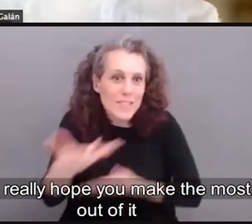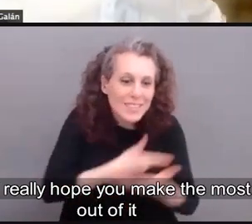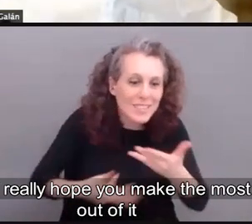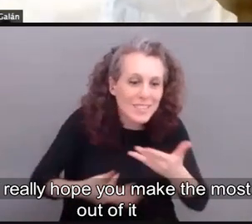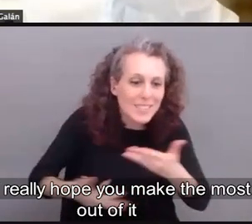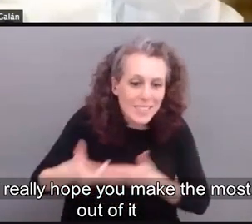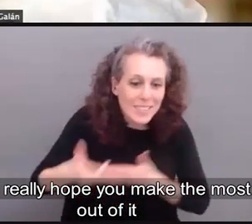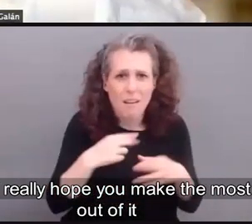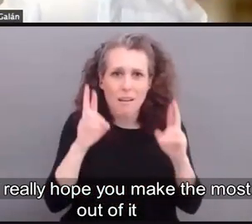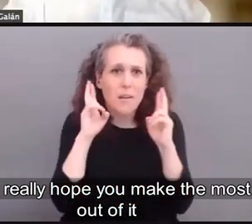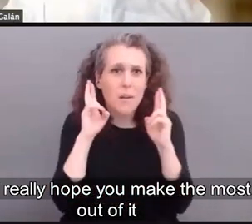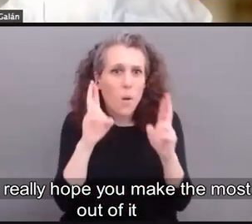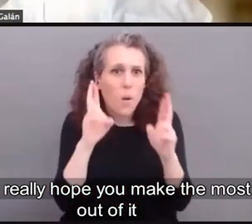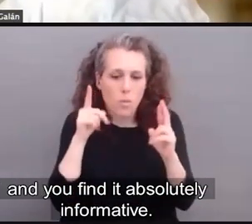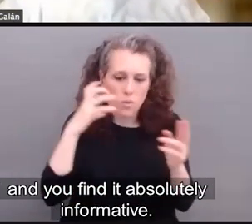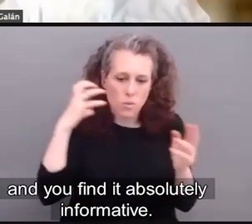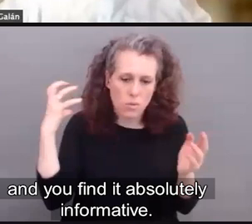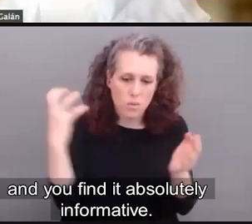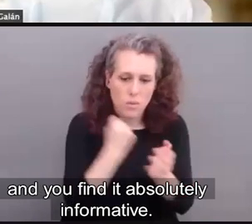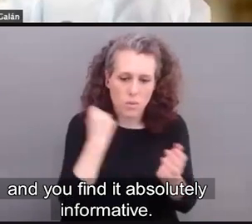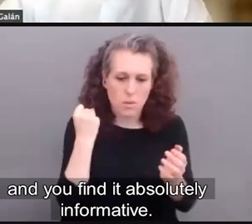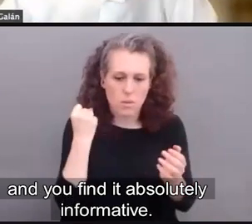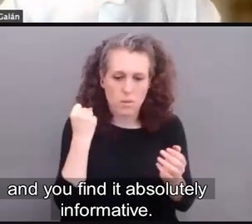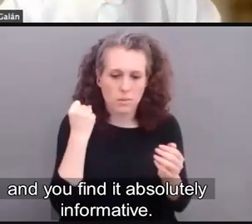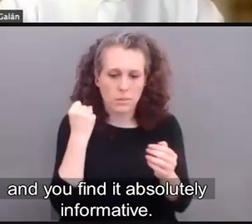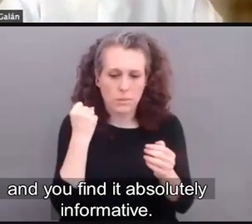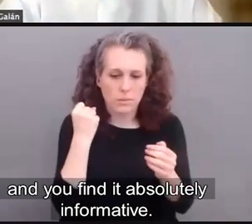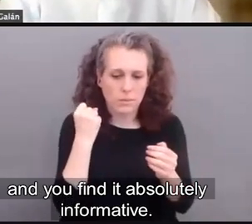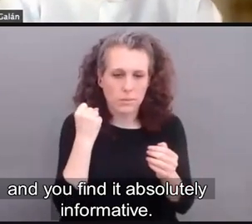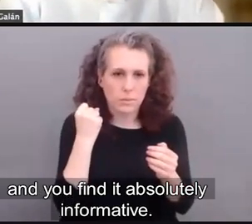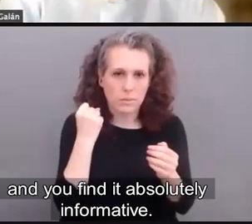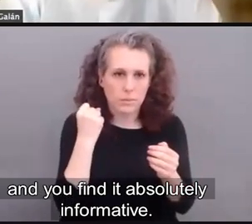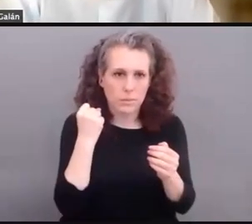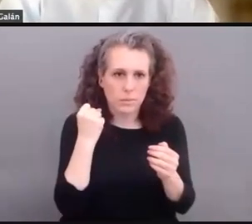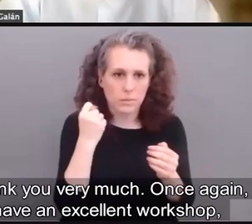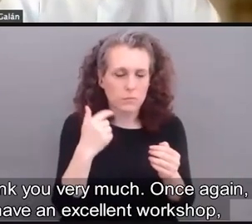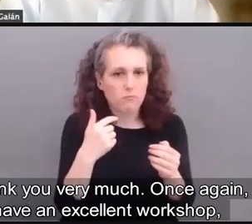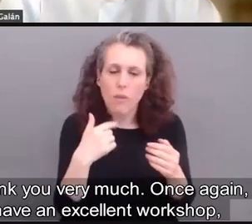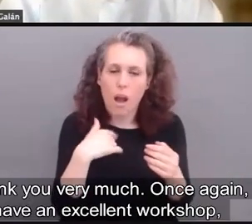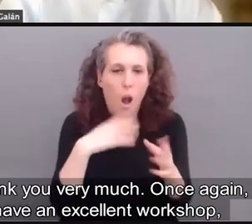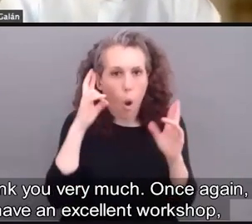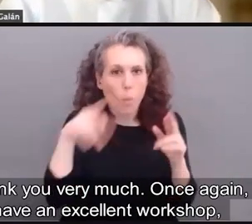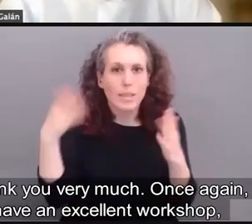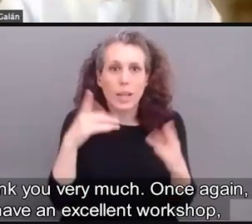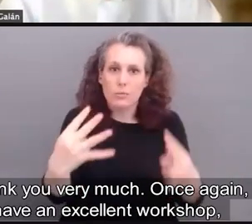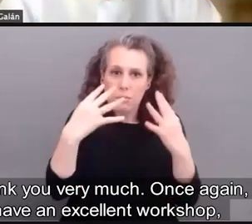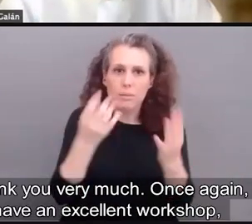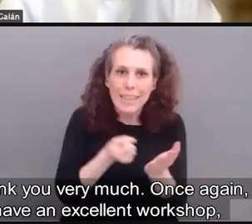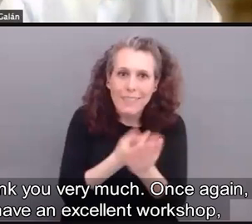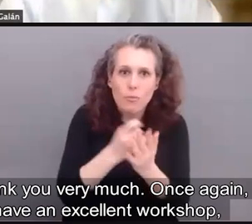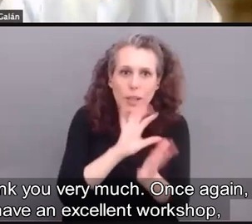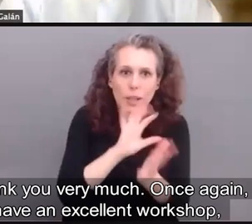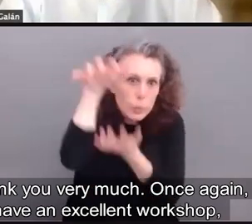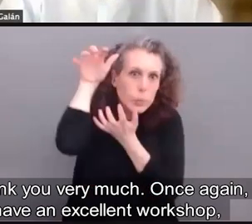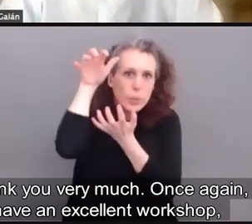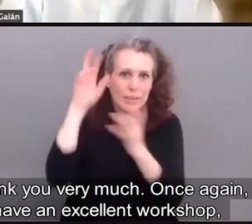you'll take the most out of it and you can find it absolutely informative. Thank you very much. And once again, I